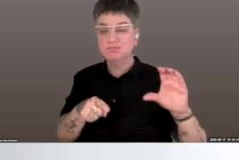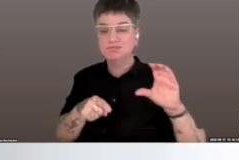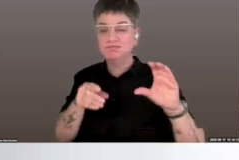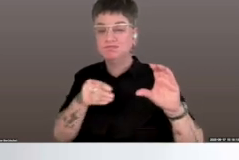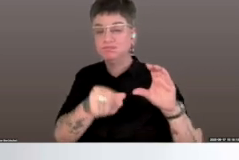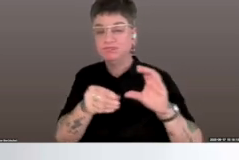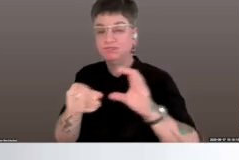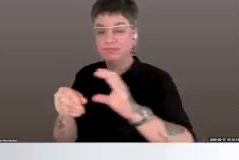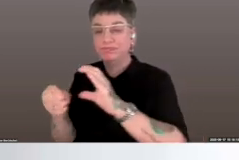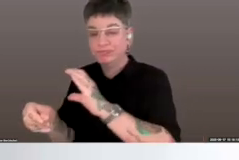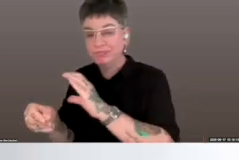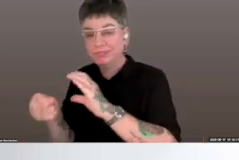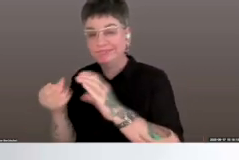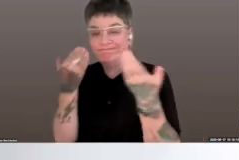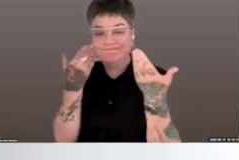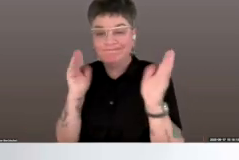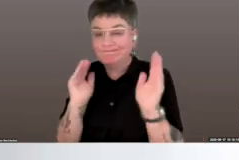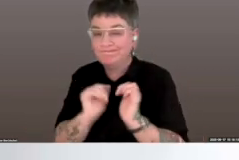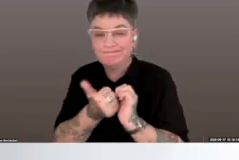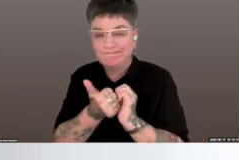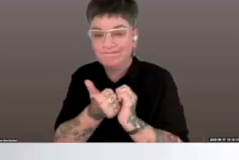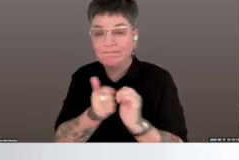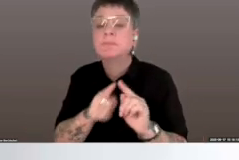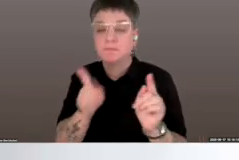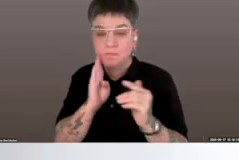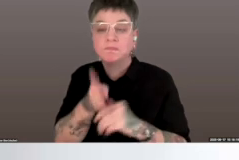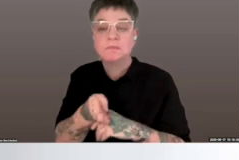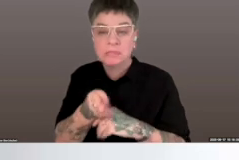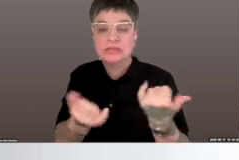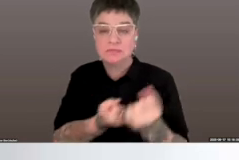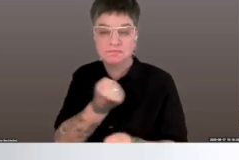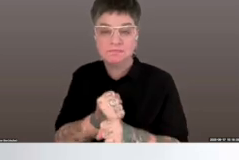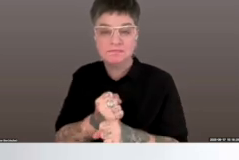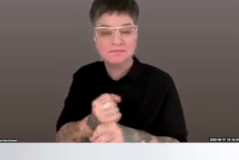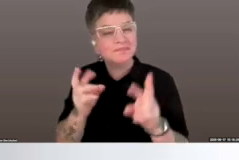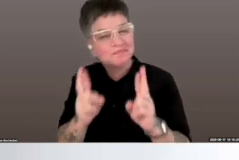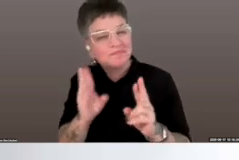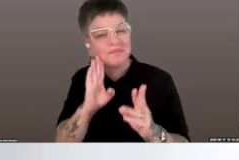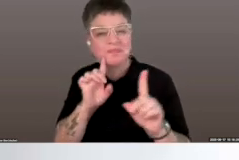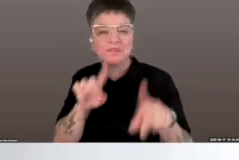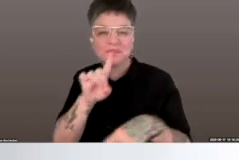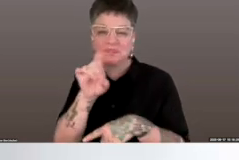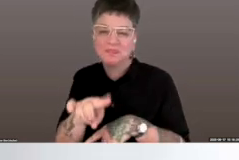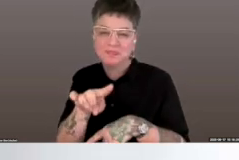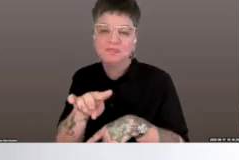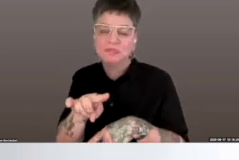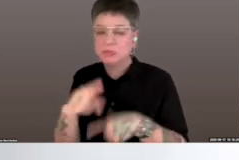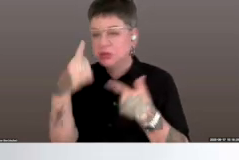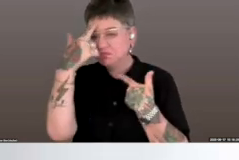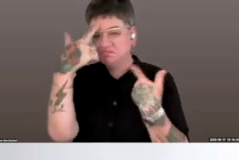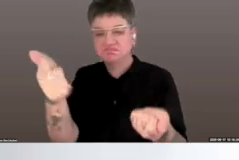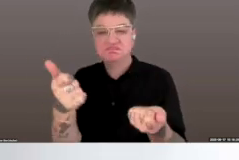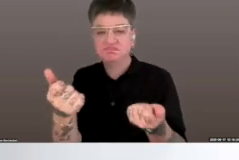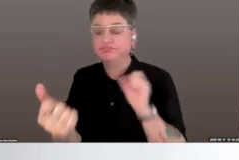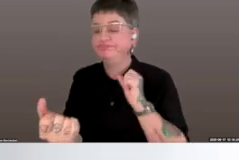but there will be funding for MPUs in core this year. Hopefully that answers your question. Feel free to send us another if